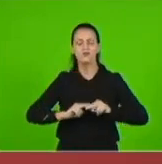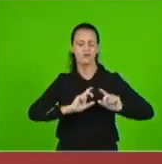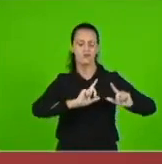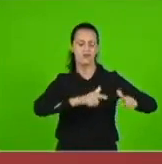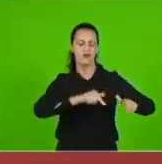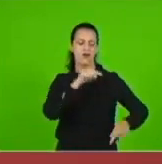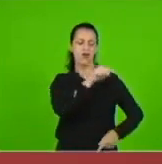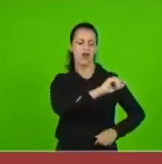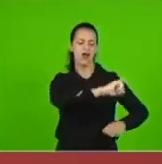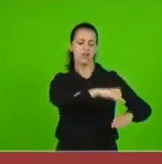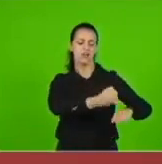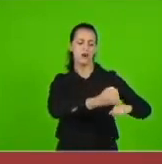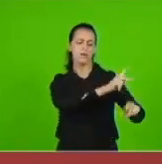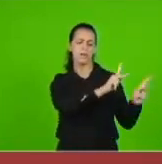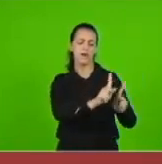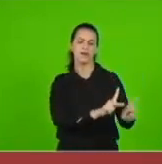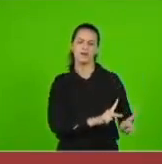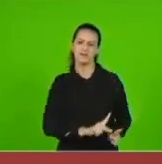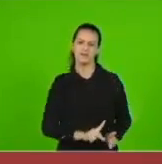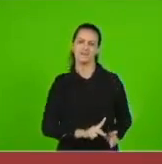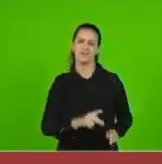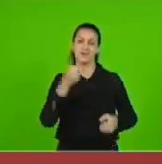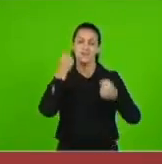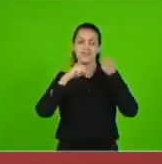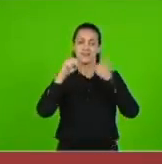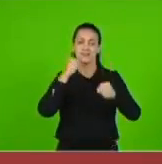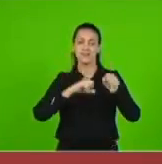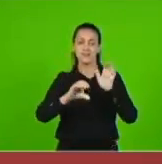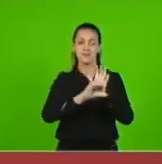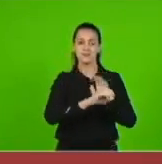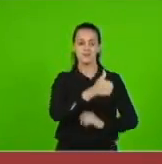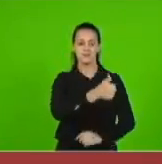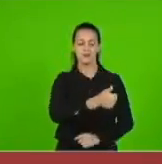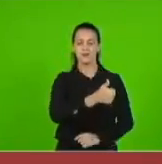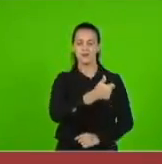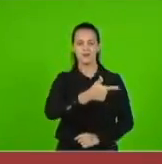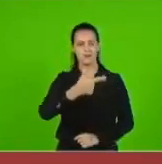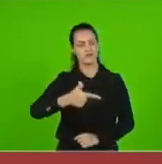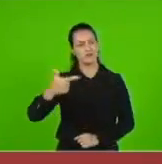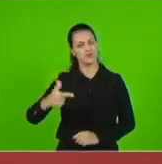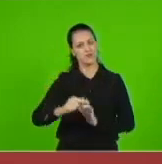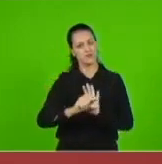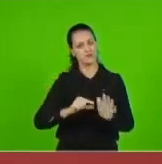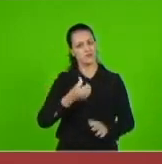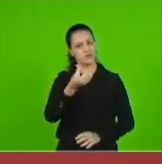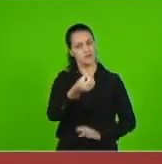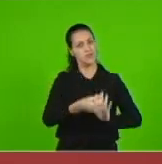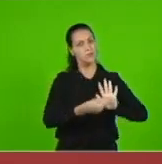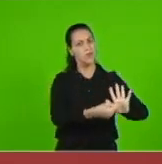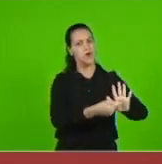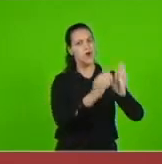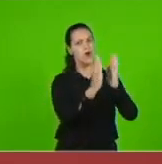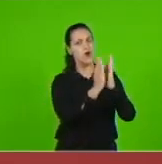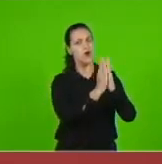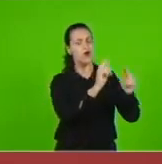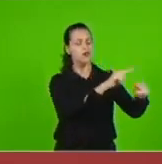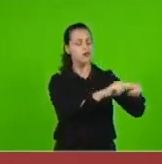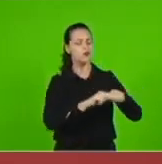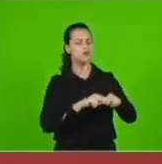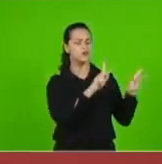pray for the peace of Jerusalem. As the Psalm 122, verse 6,